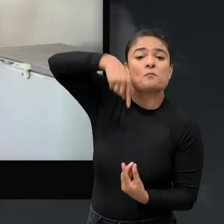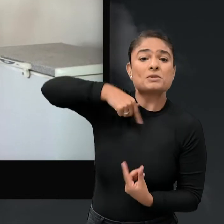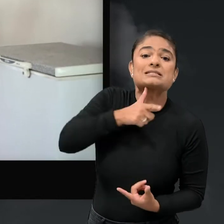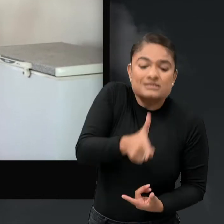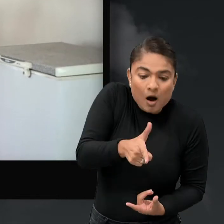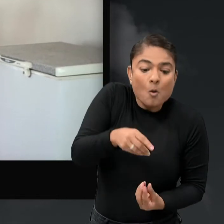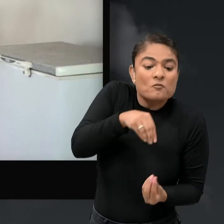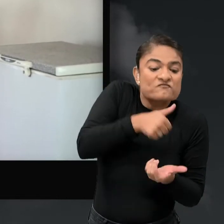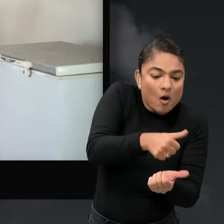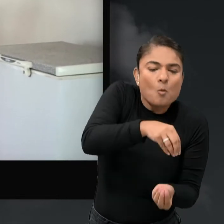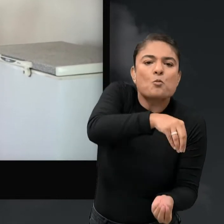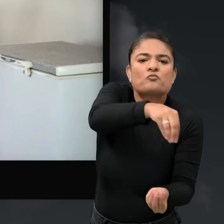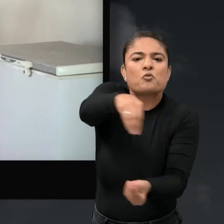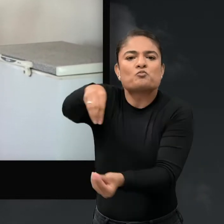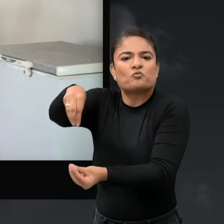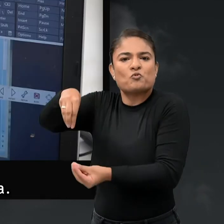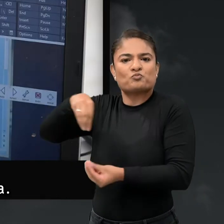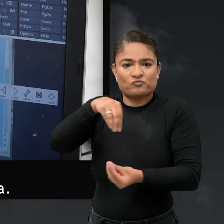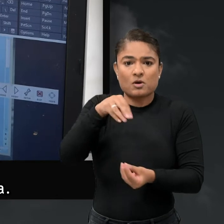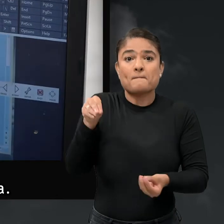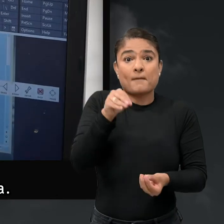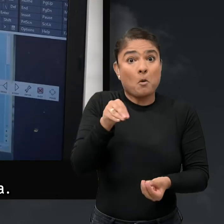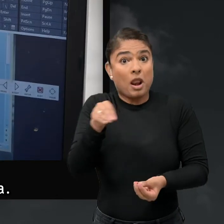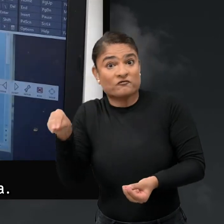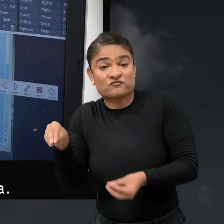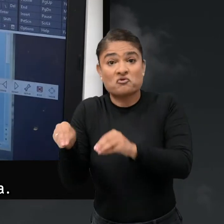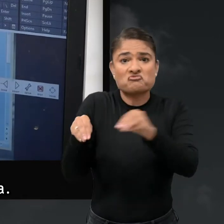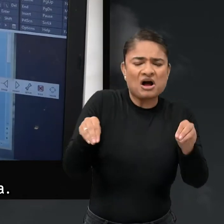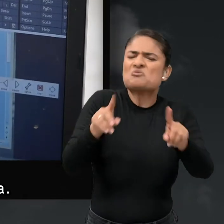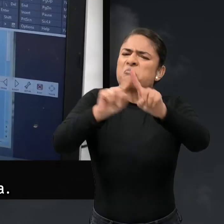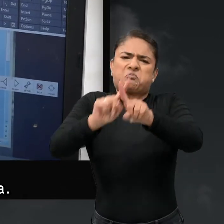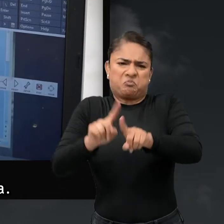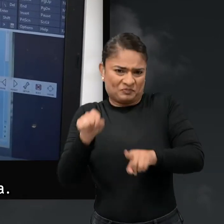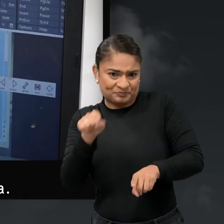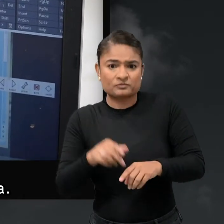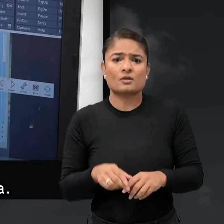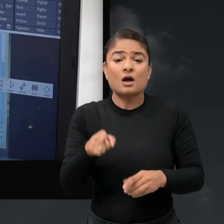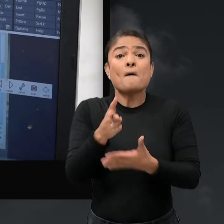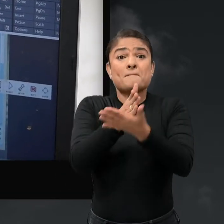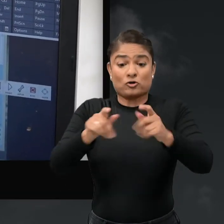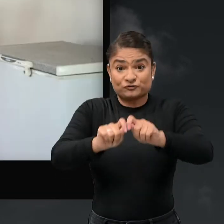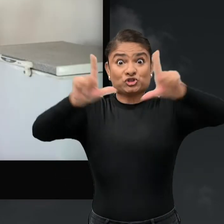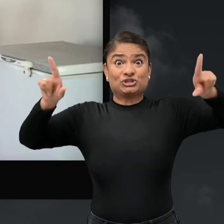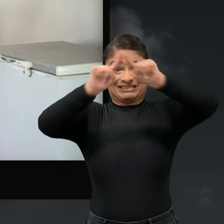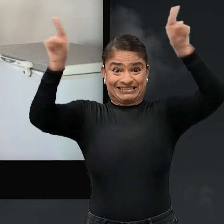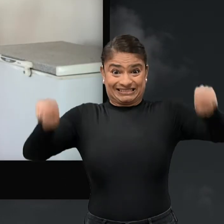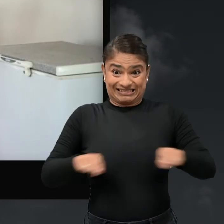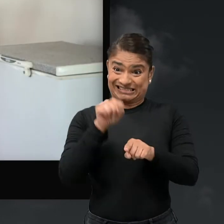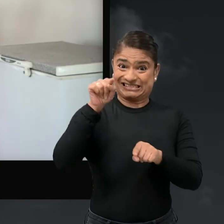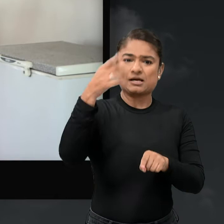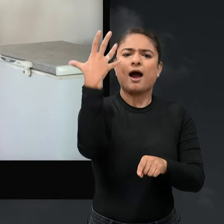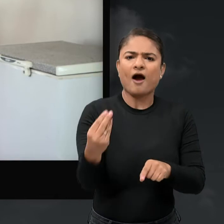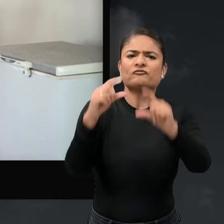up the movement of this dot as I move my head. The mouse moves, so it's left, right, up, down, etc. And then part of